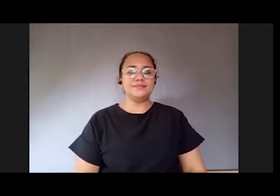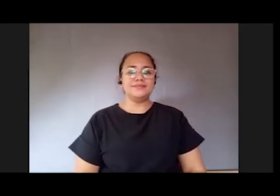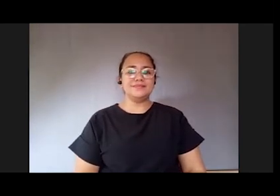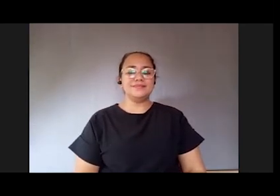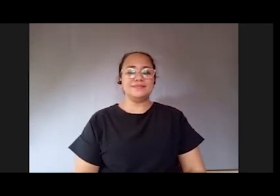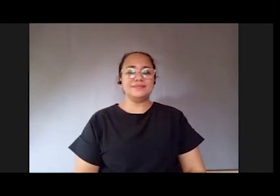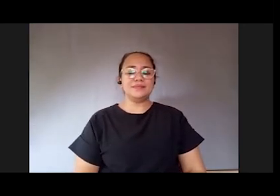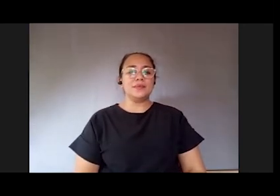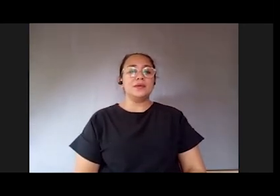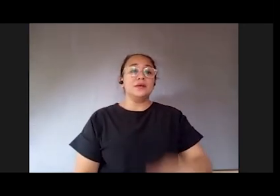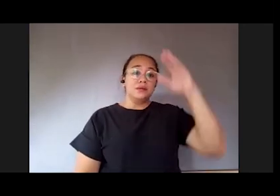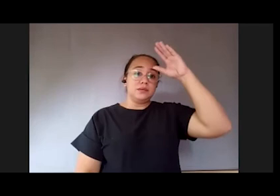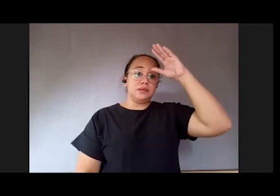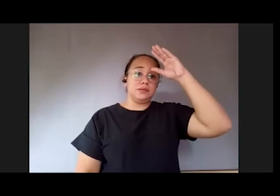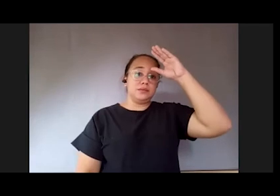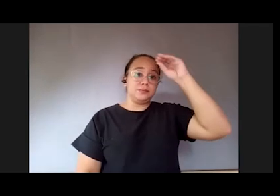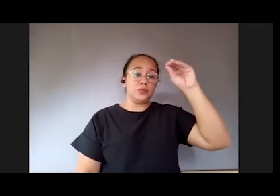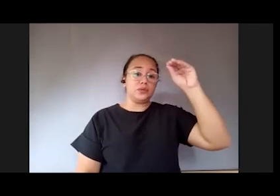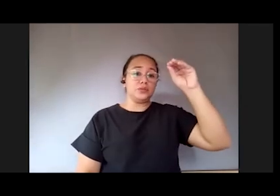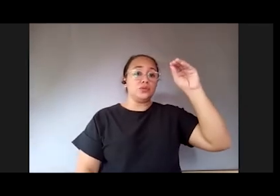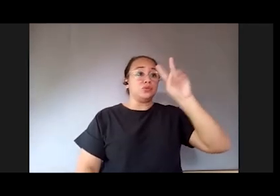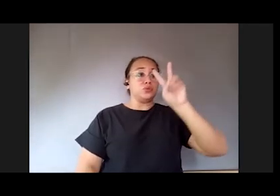between boys and two, there should be a line.